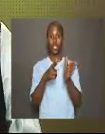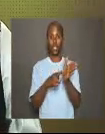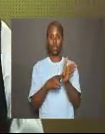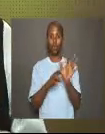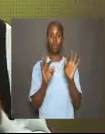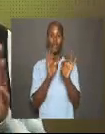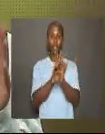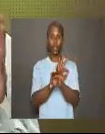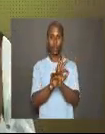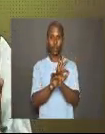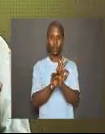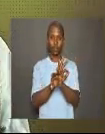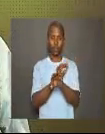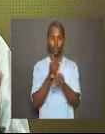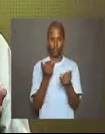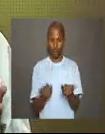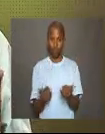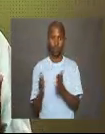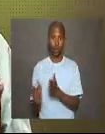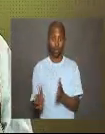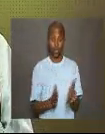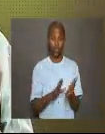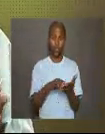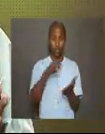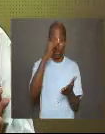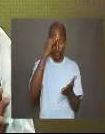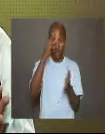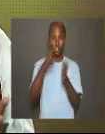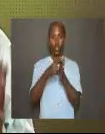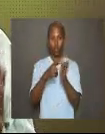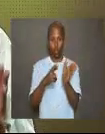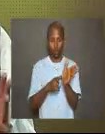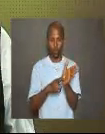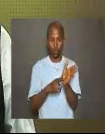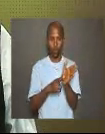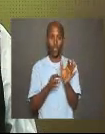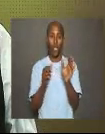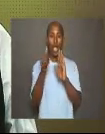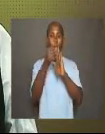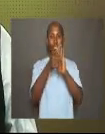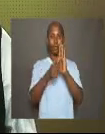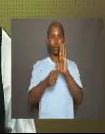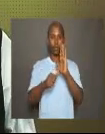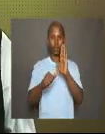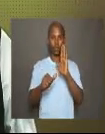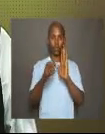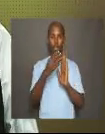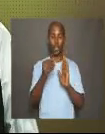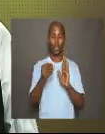function, we are ready to learn about the rules for asymptotes